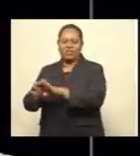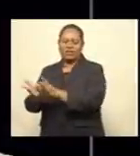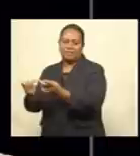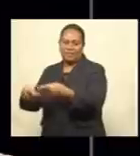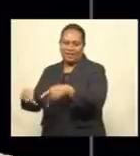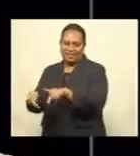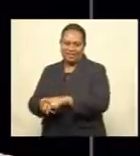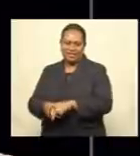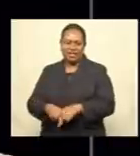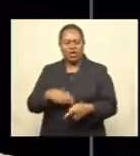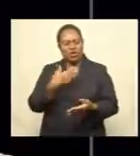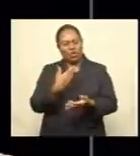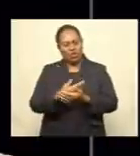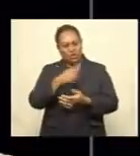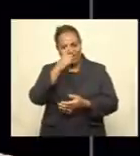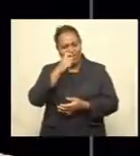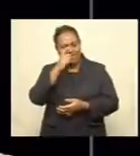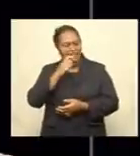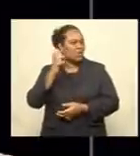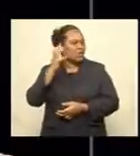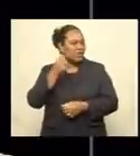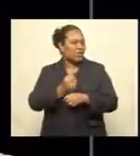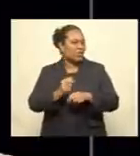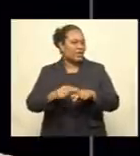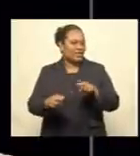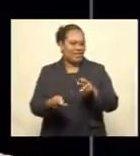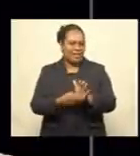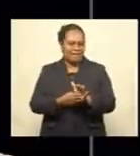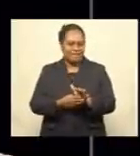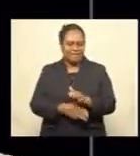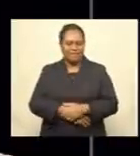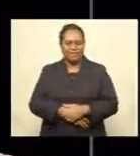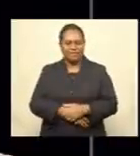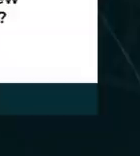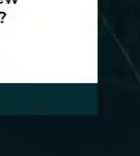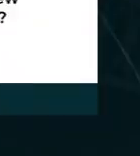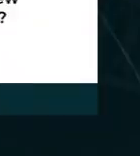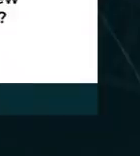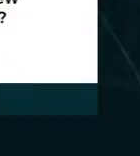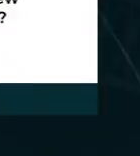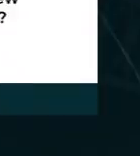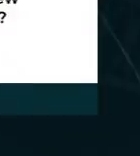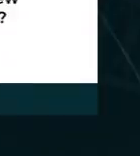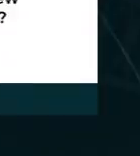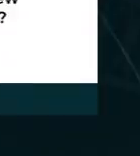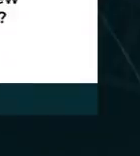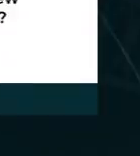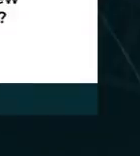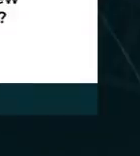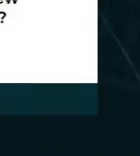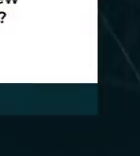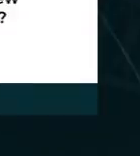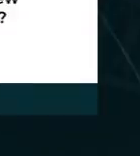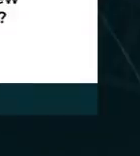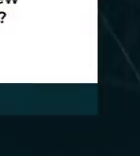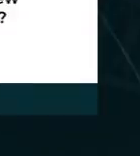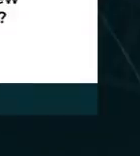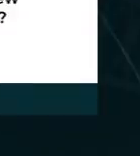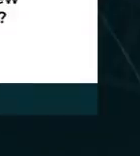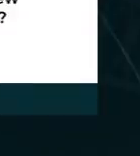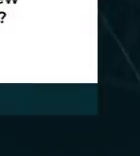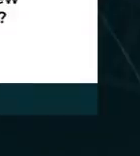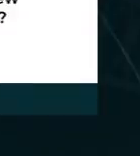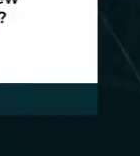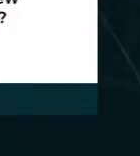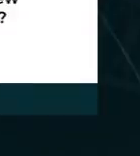tune in daily to our sister radio station Gold FM. To our poll question, last week we asked, has the extended school